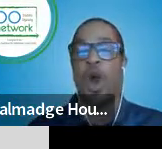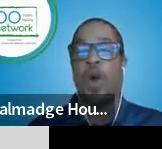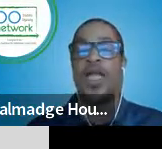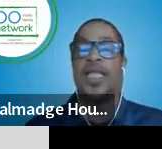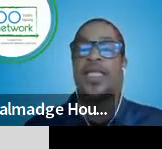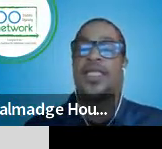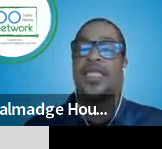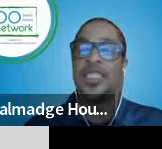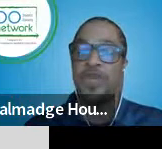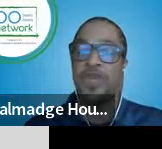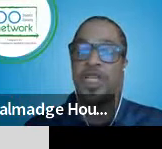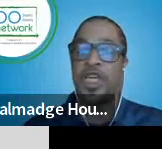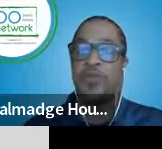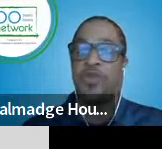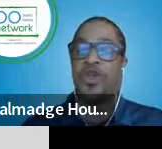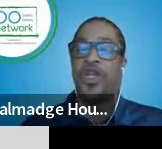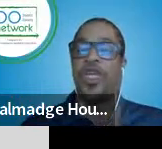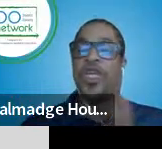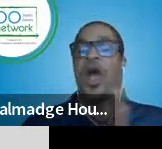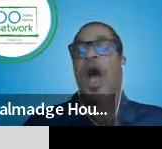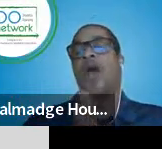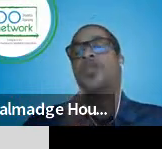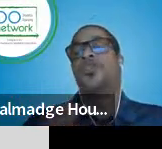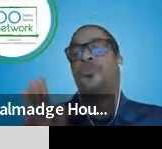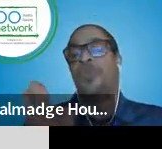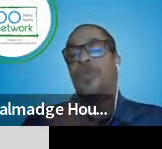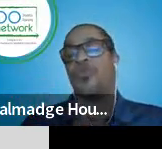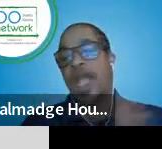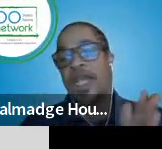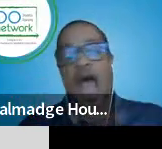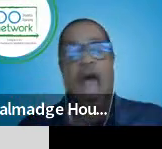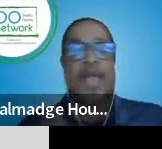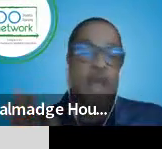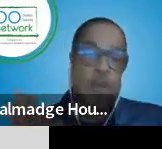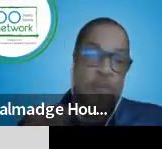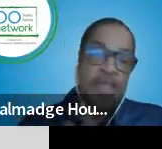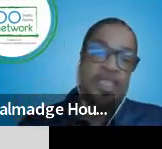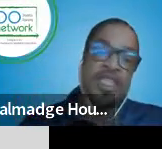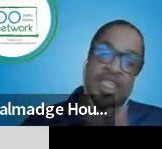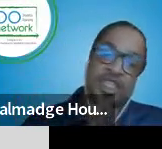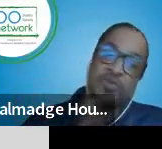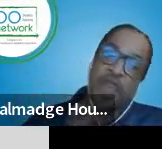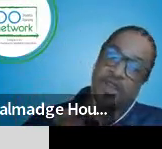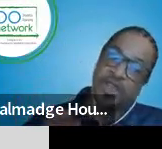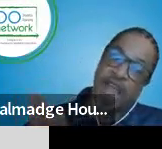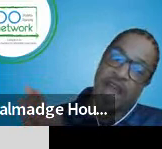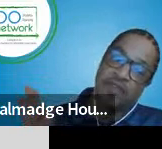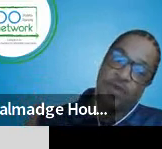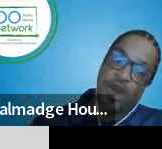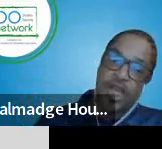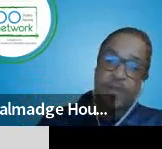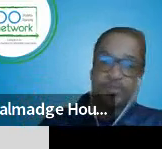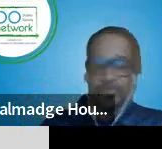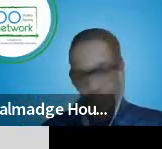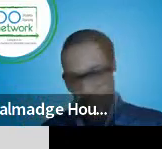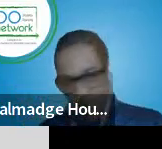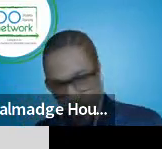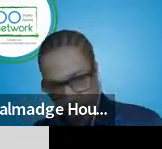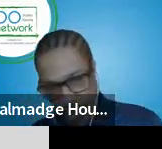working to grow the disability community to be recognized amongst decision makers in